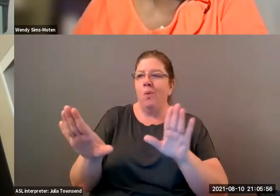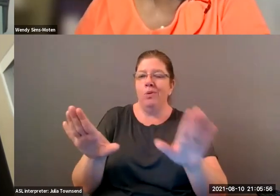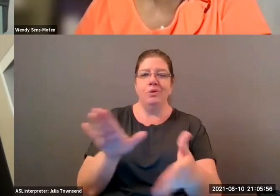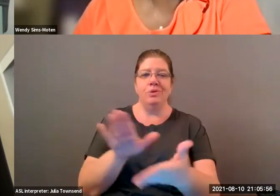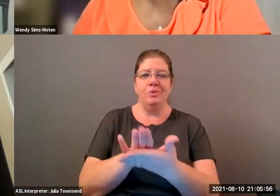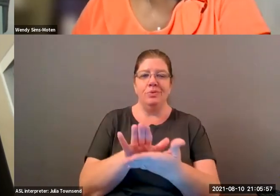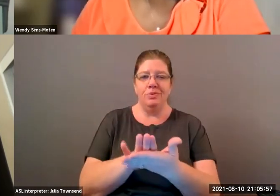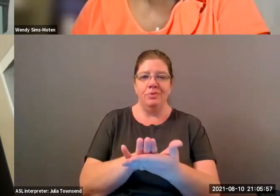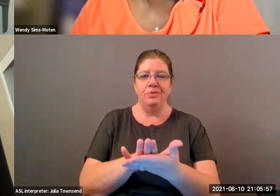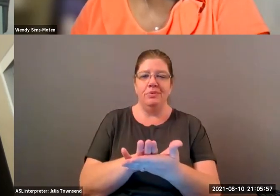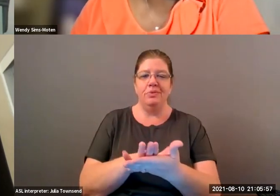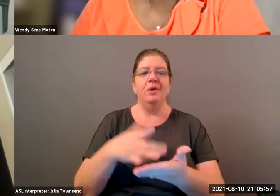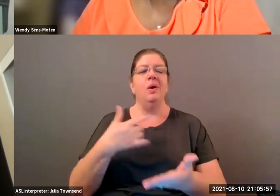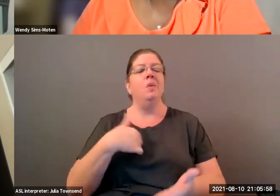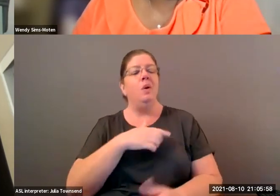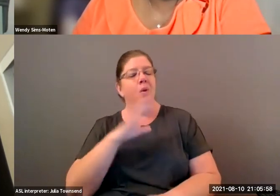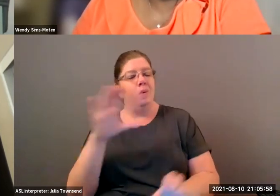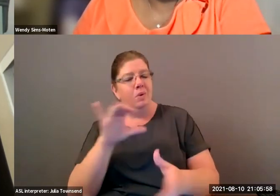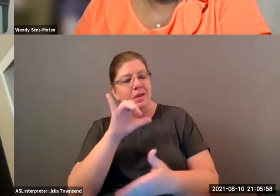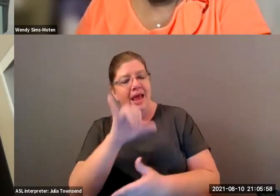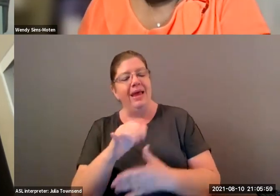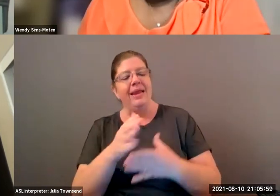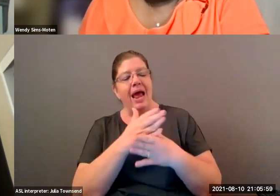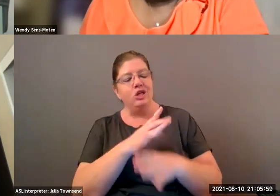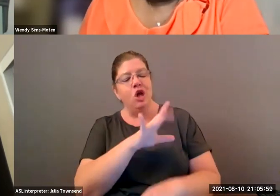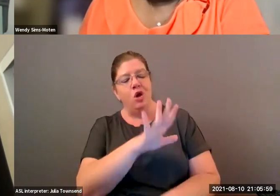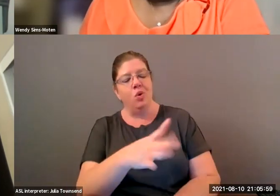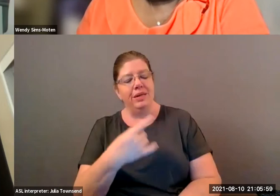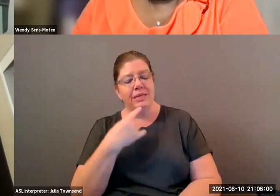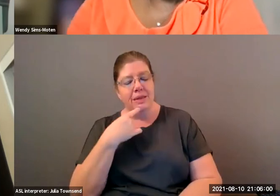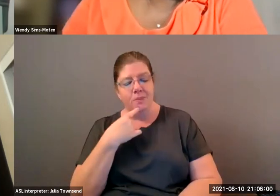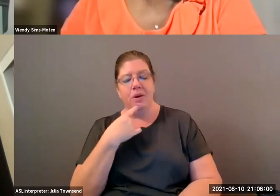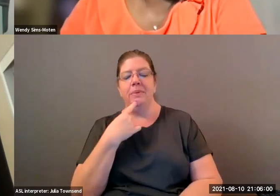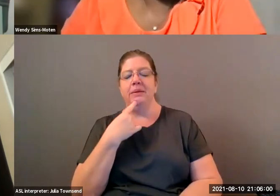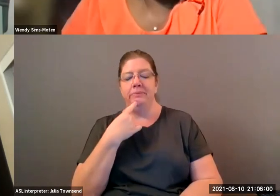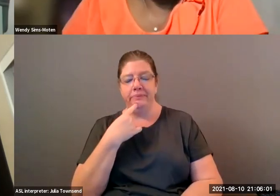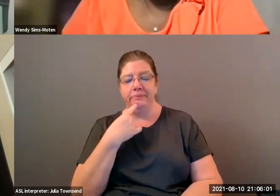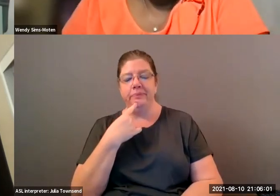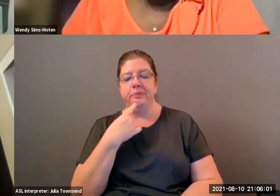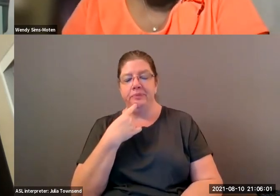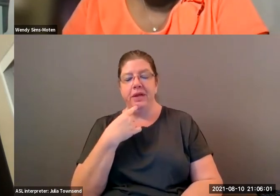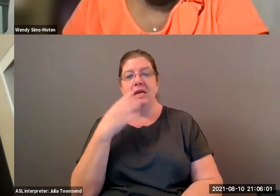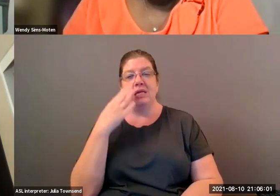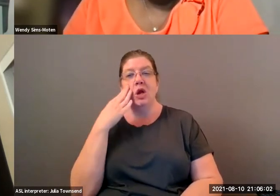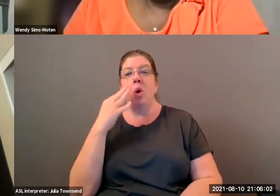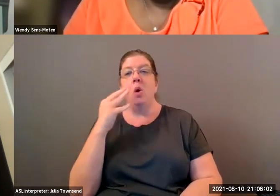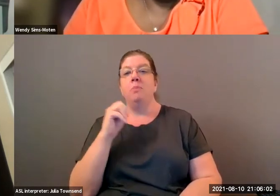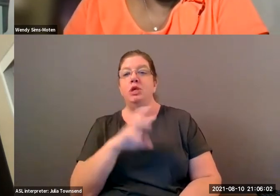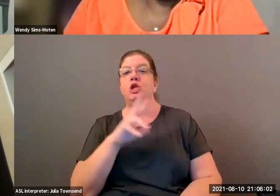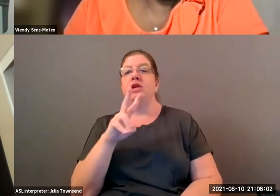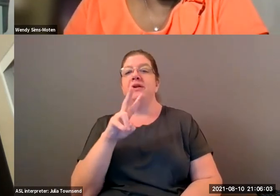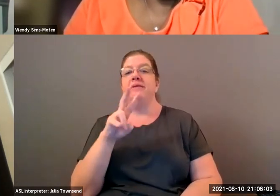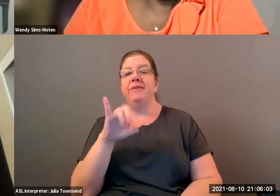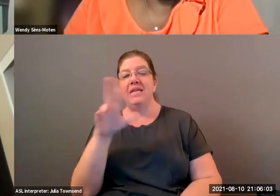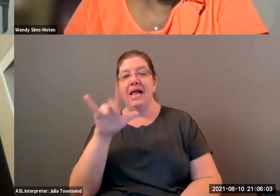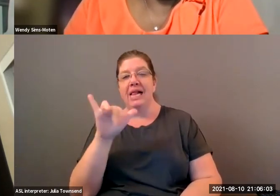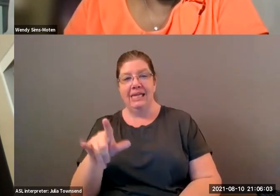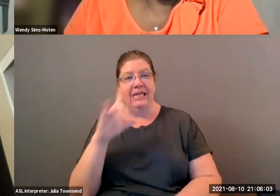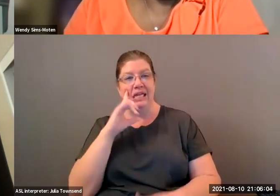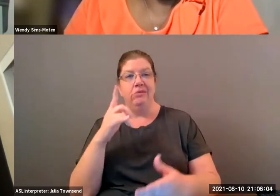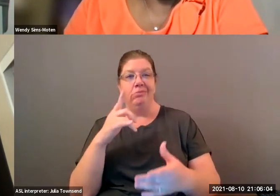We will do so, and I share your disappointment, as I know Mr. Vizzolini does, but we will work